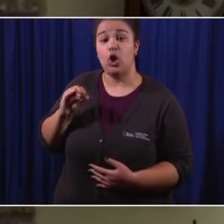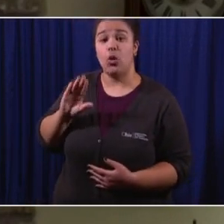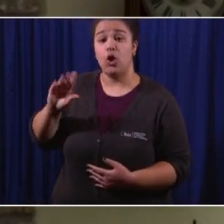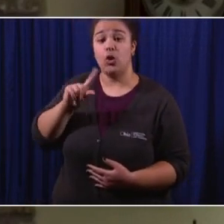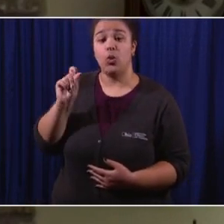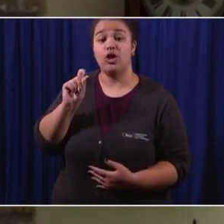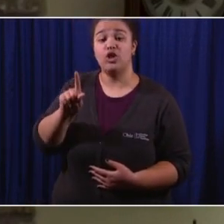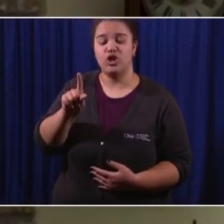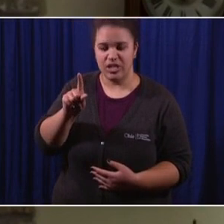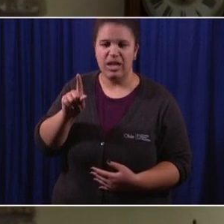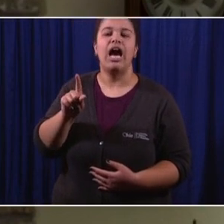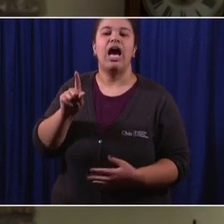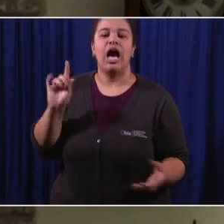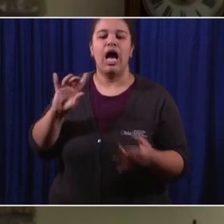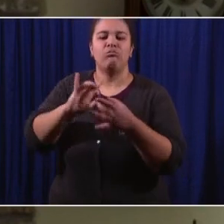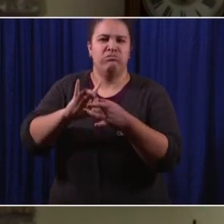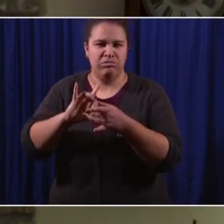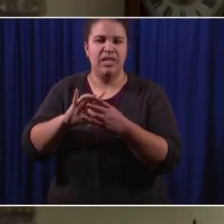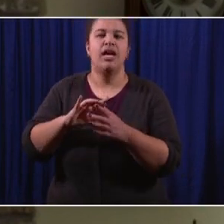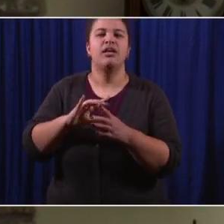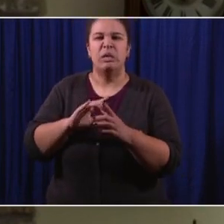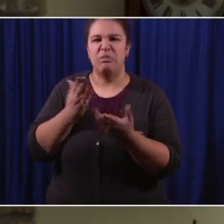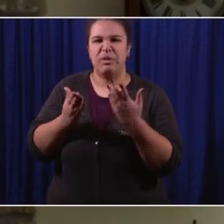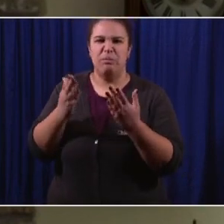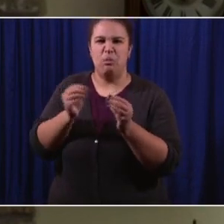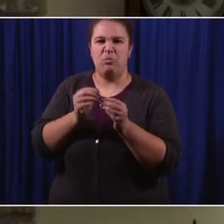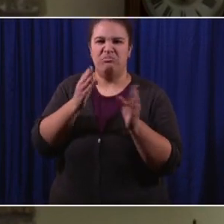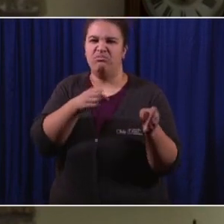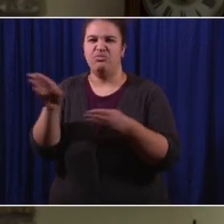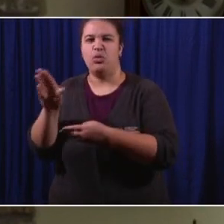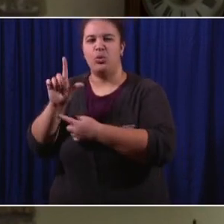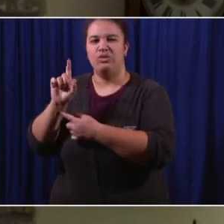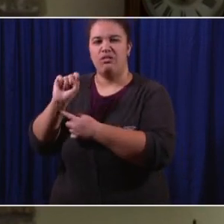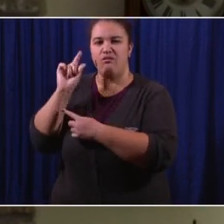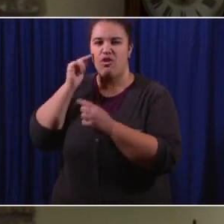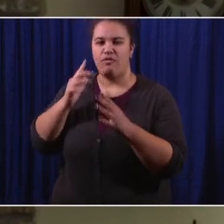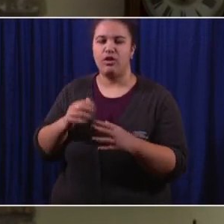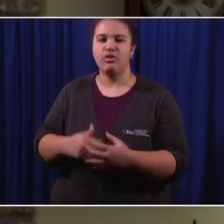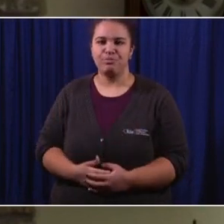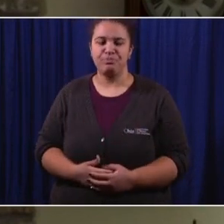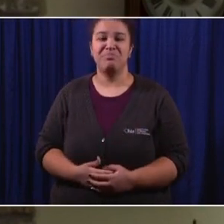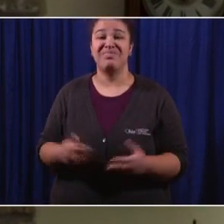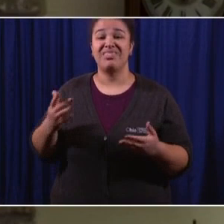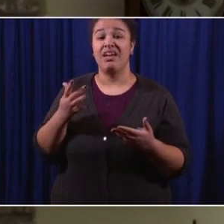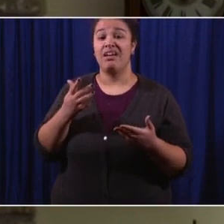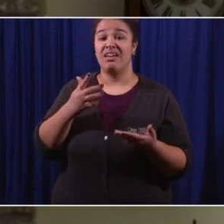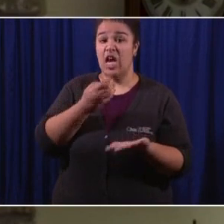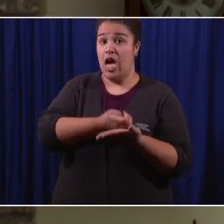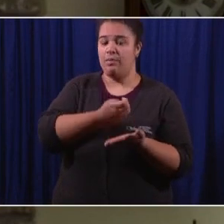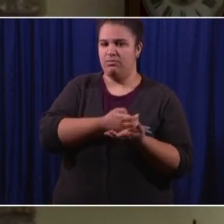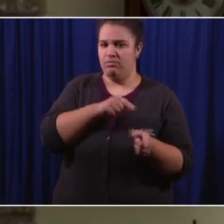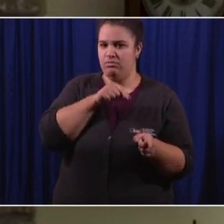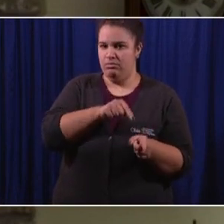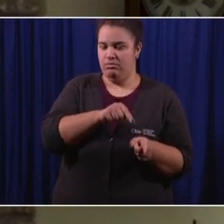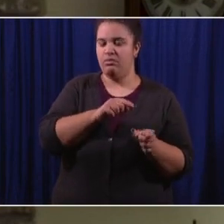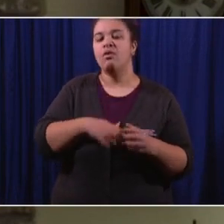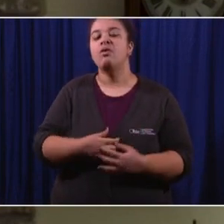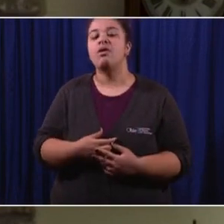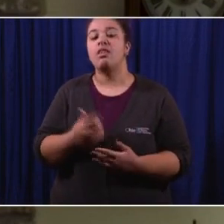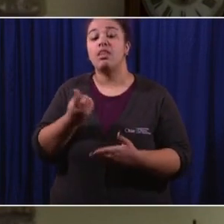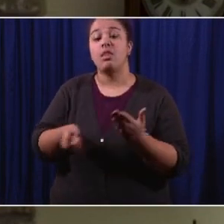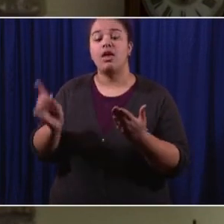more for the Lieutenant Governor, but in terms of the economy, we did see last week that initial claims for unemployment